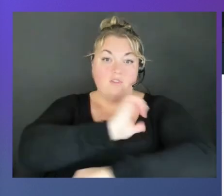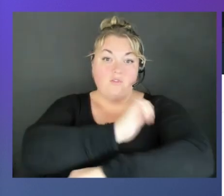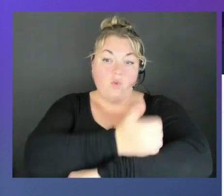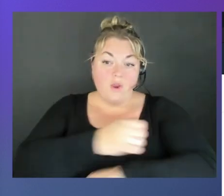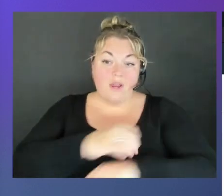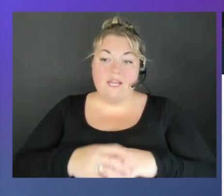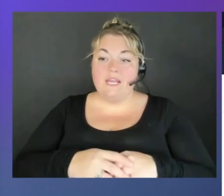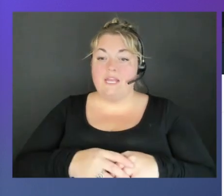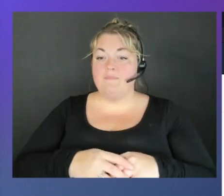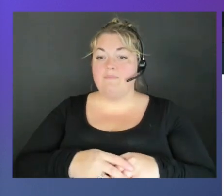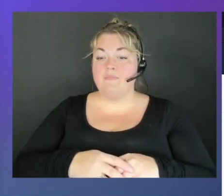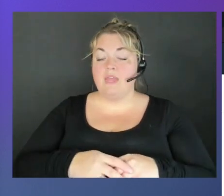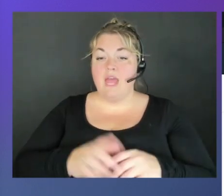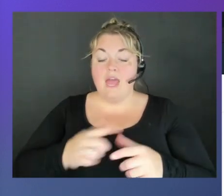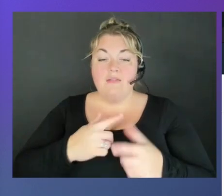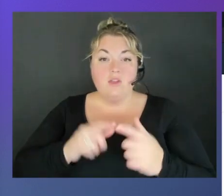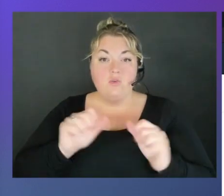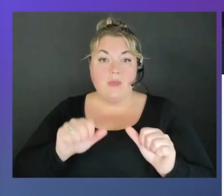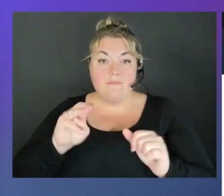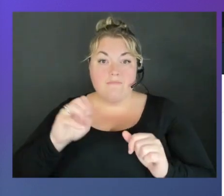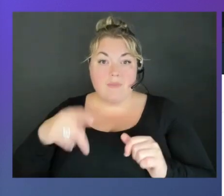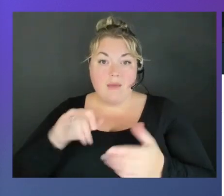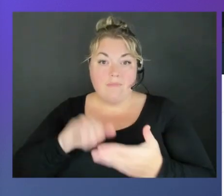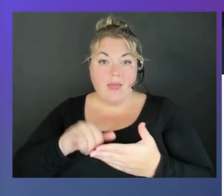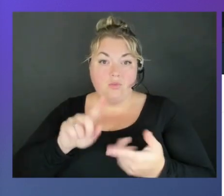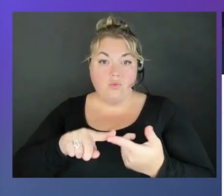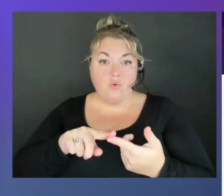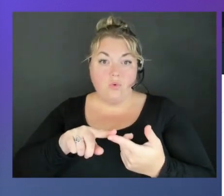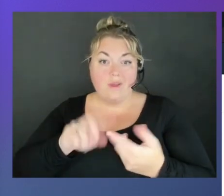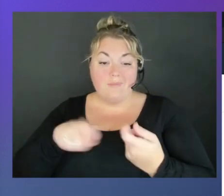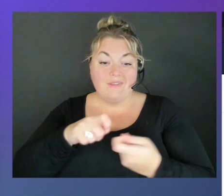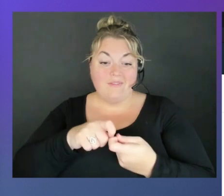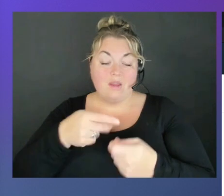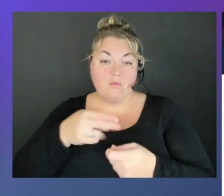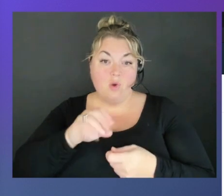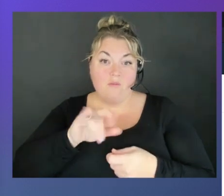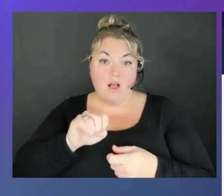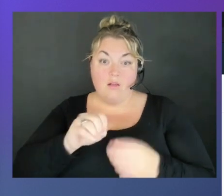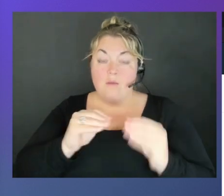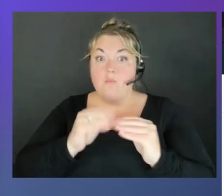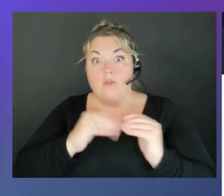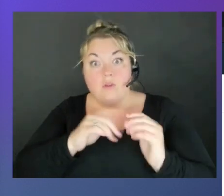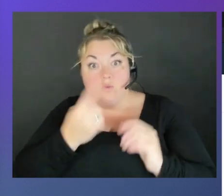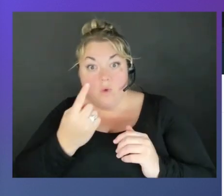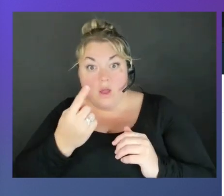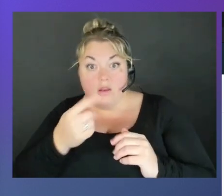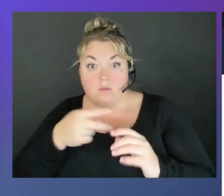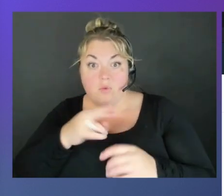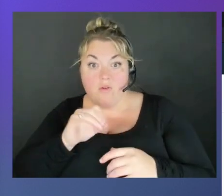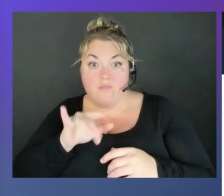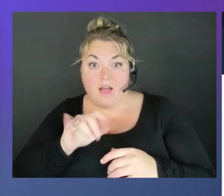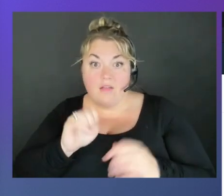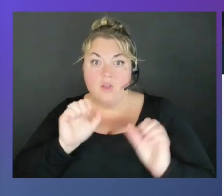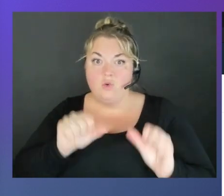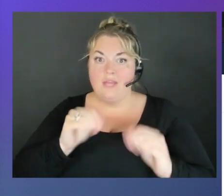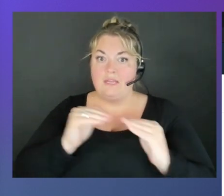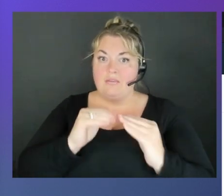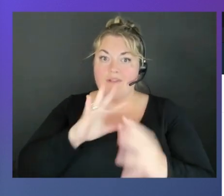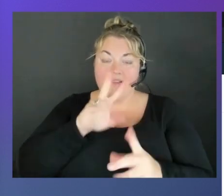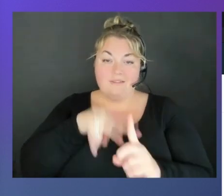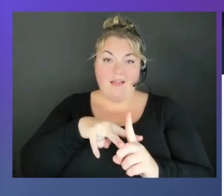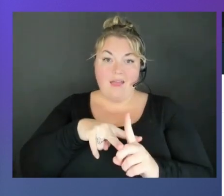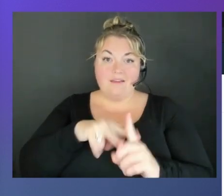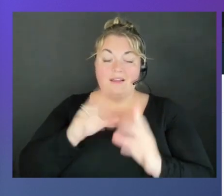can map that to a specific profile, more than one profile, and you can even assign session